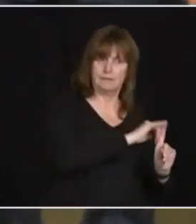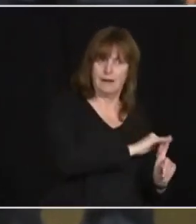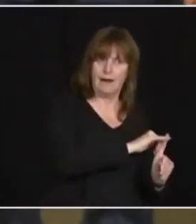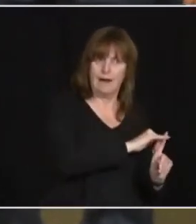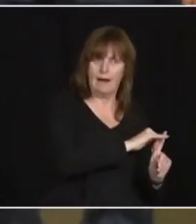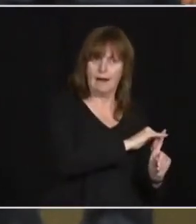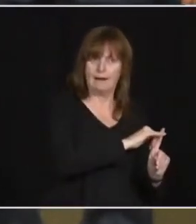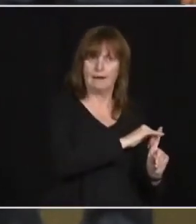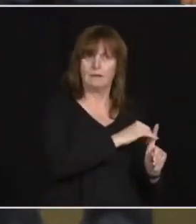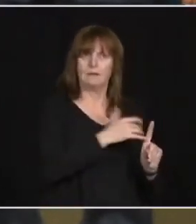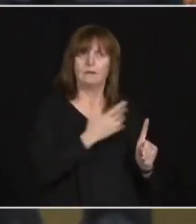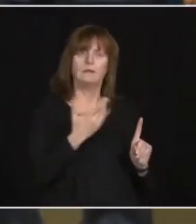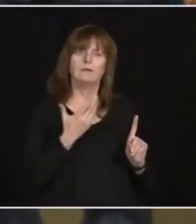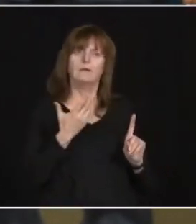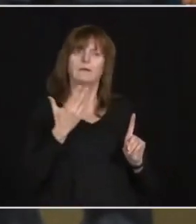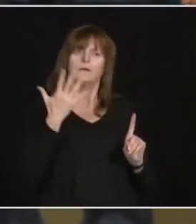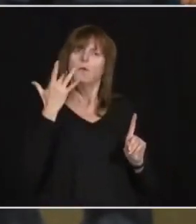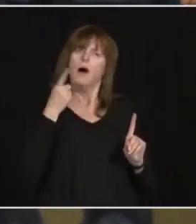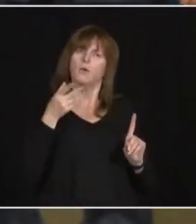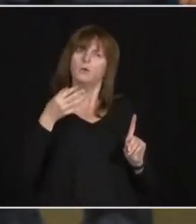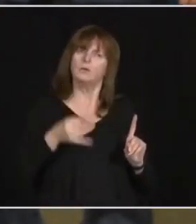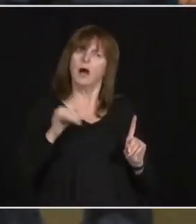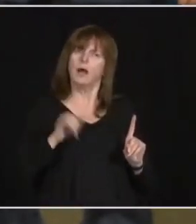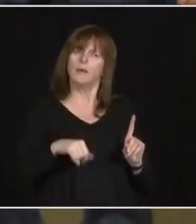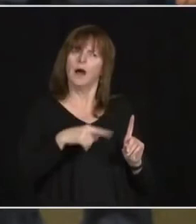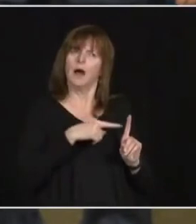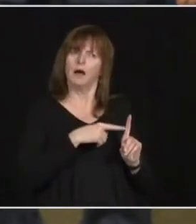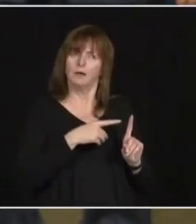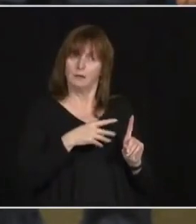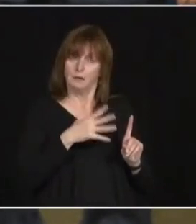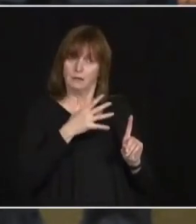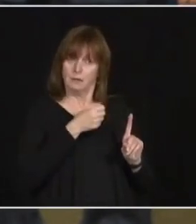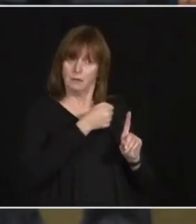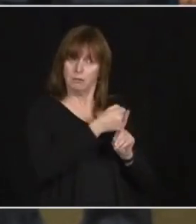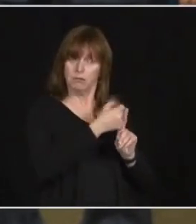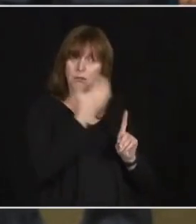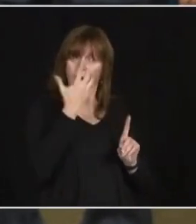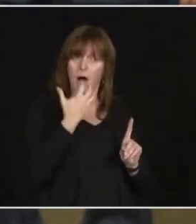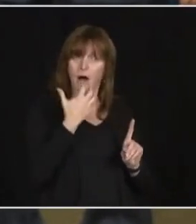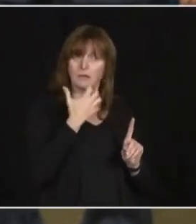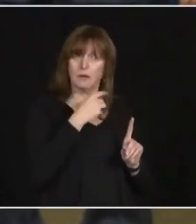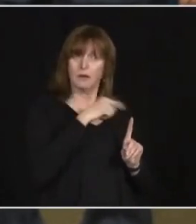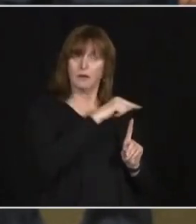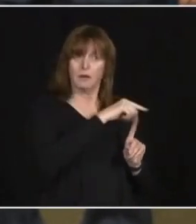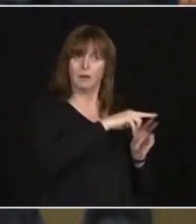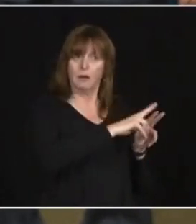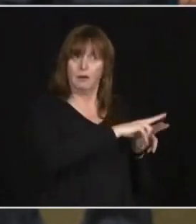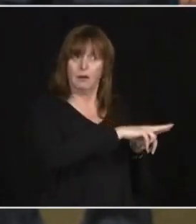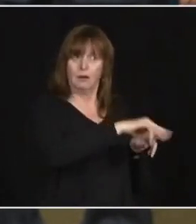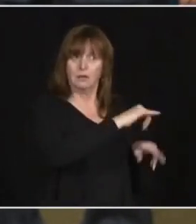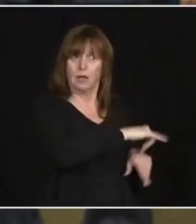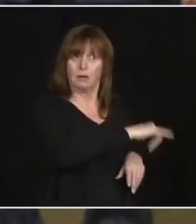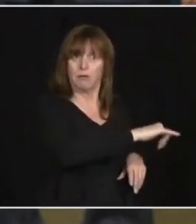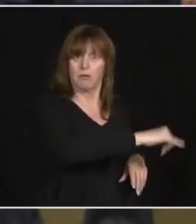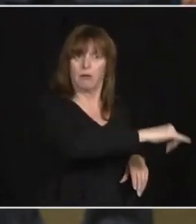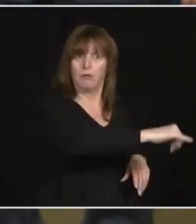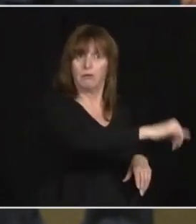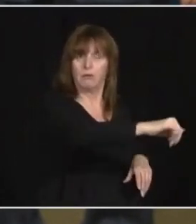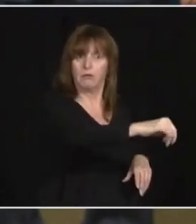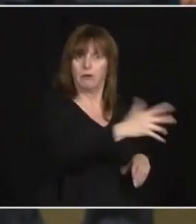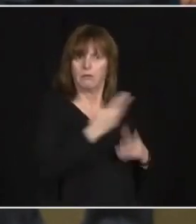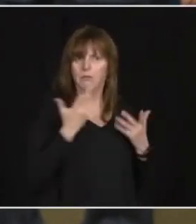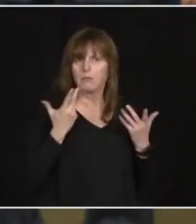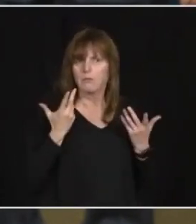impact capacity in hospitals, and whether the expansion that you announced today is in effect to also serve as long-term